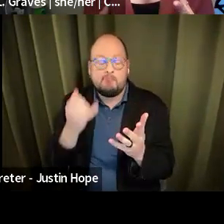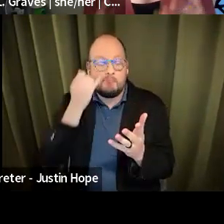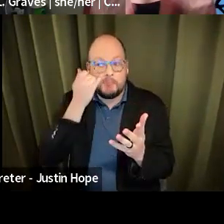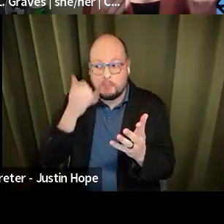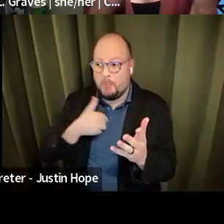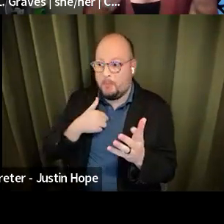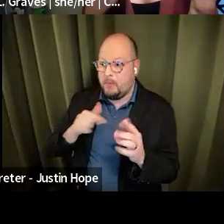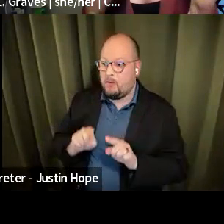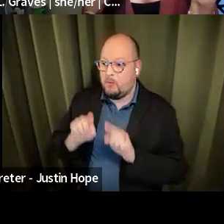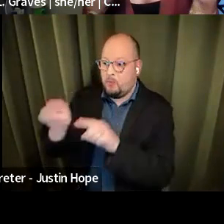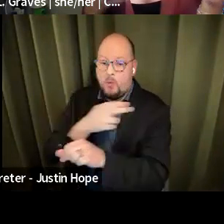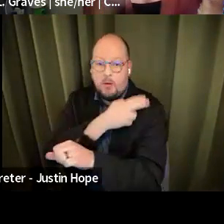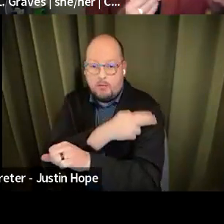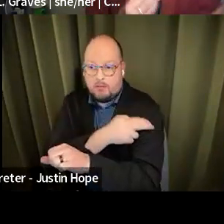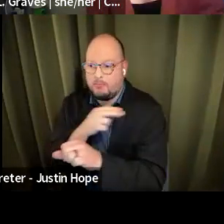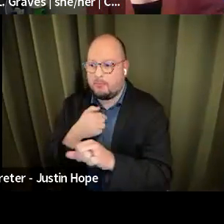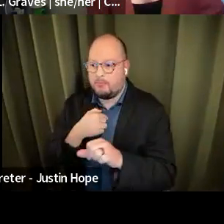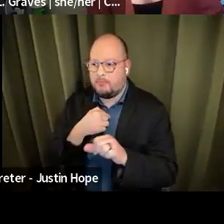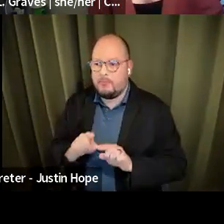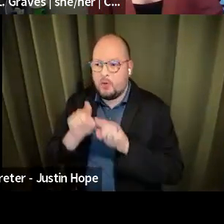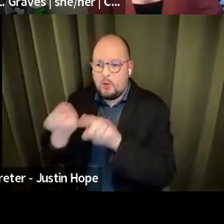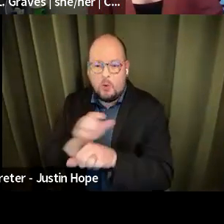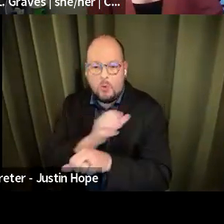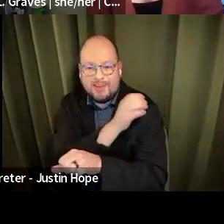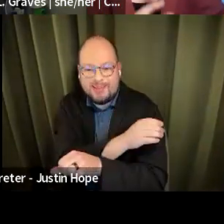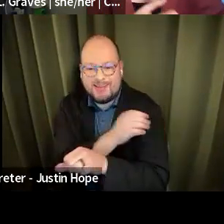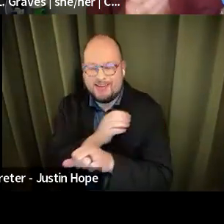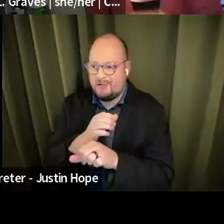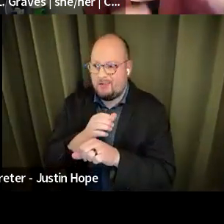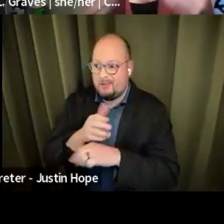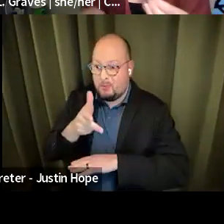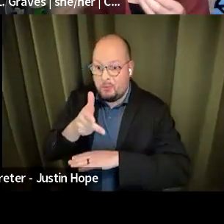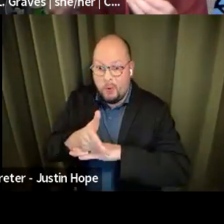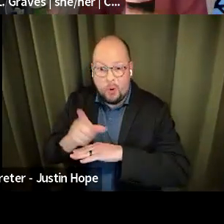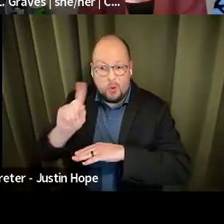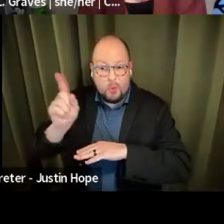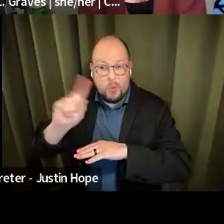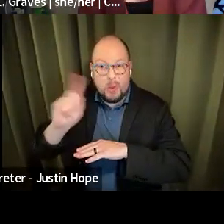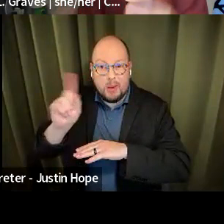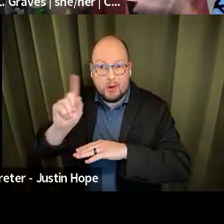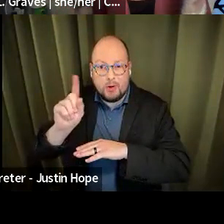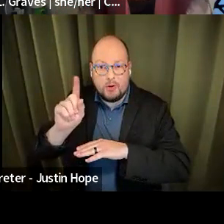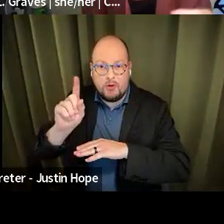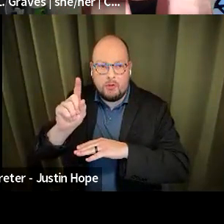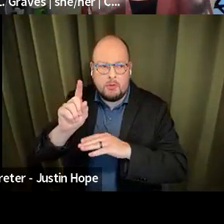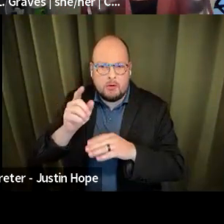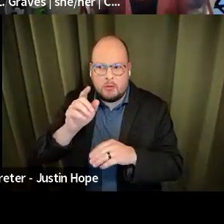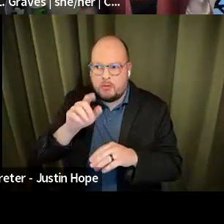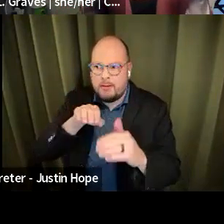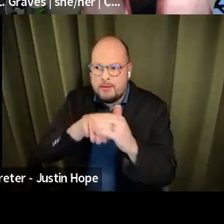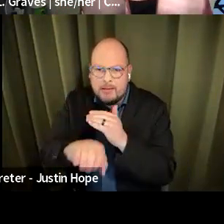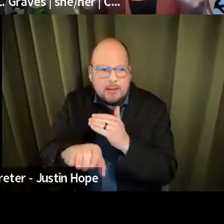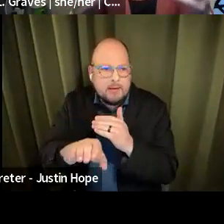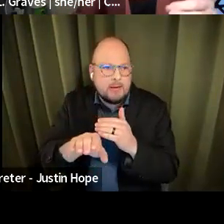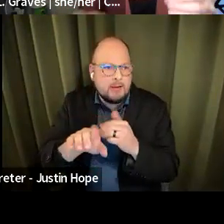healthcare facility, sometimes figuring out where to park, then finding the front door, and then